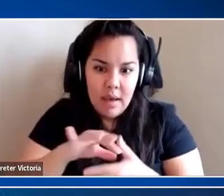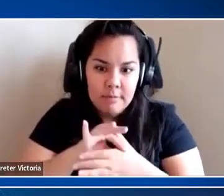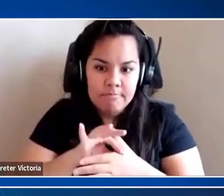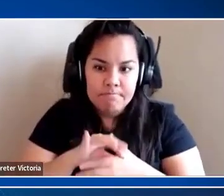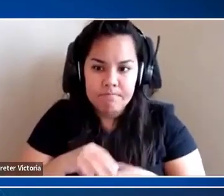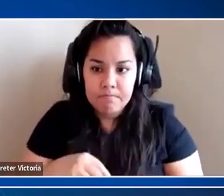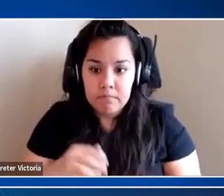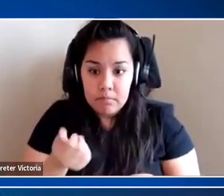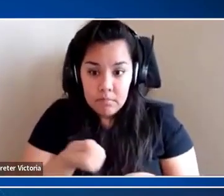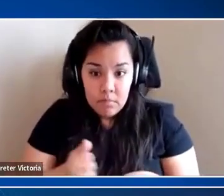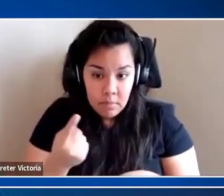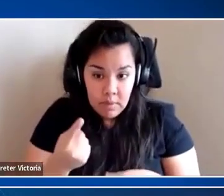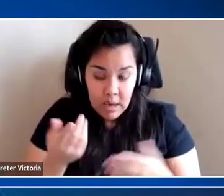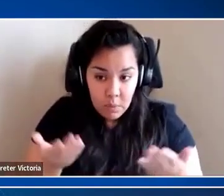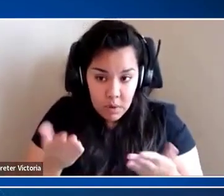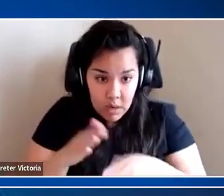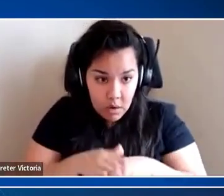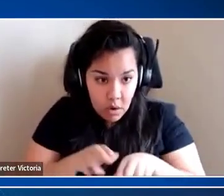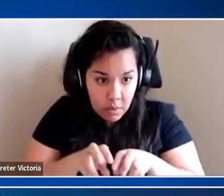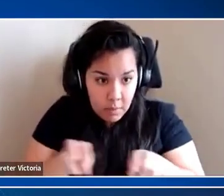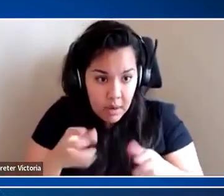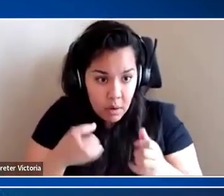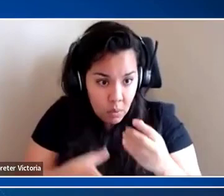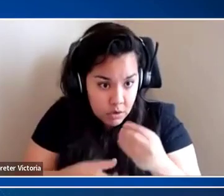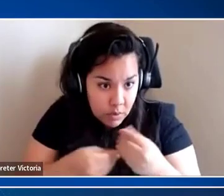anybody on the panel want to add anything to that?